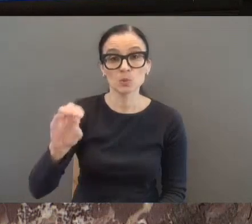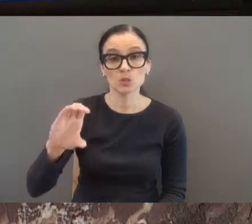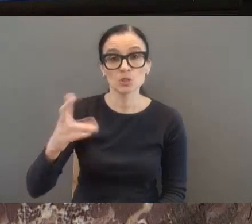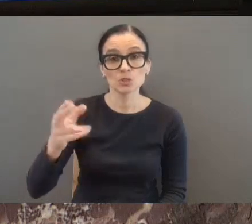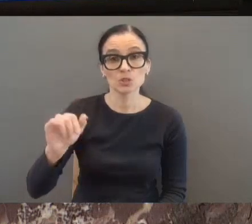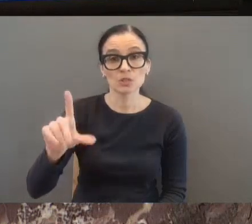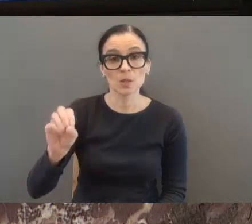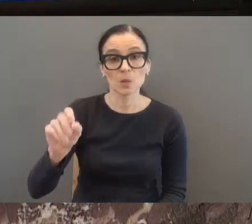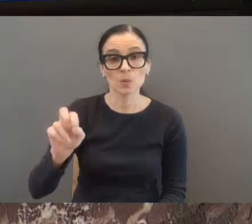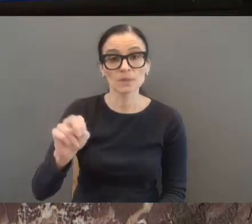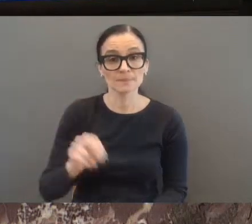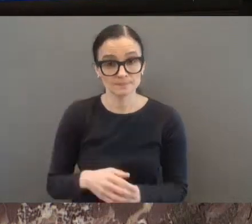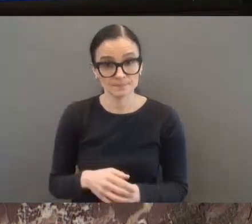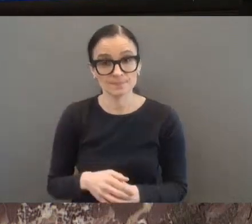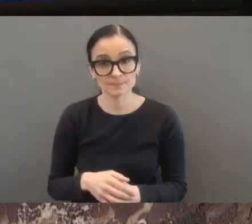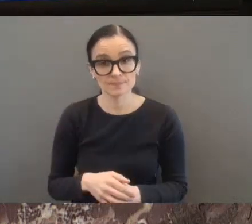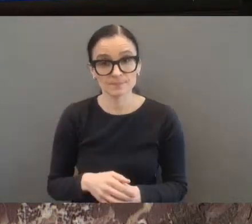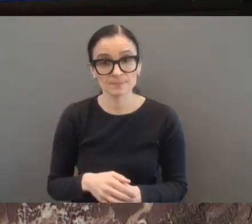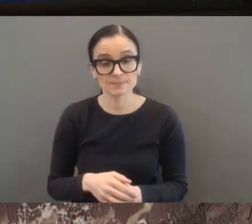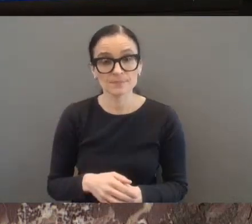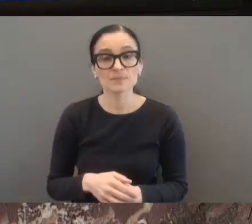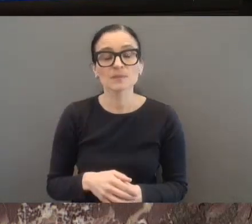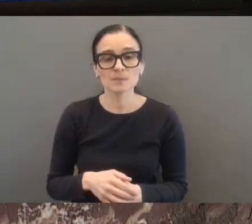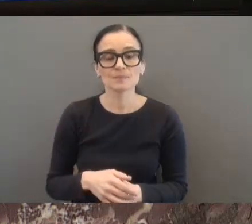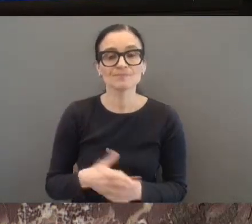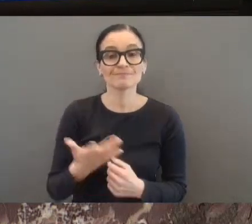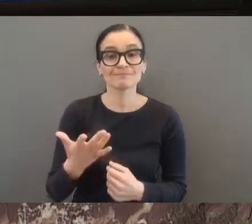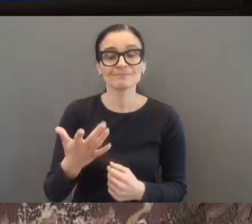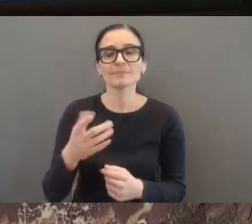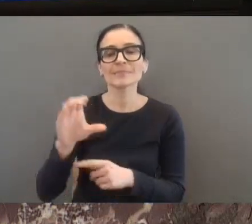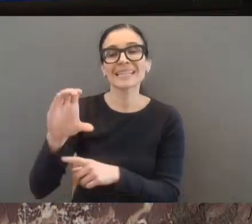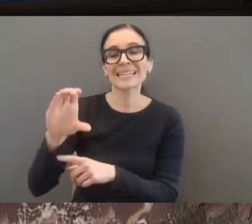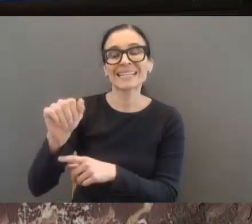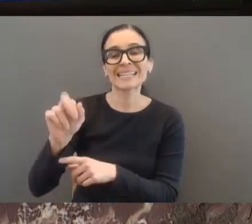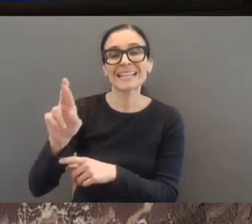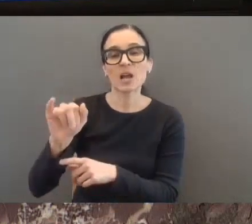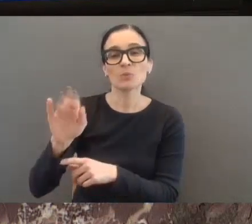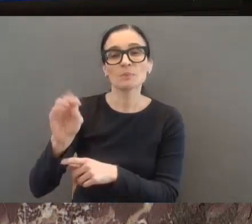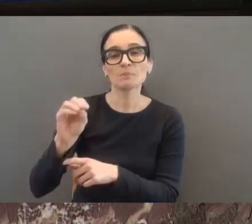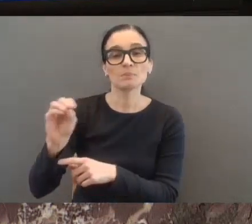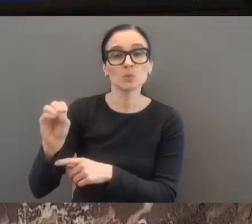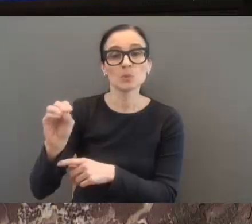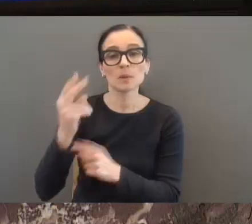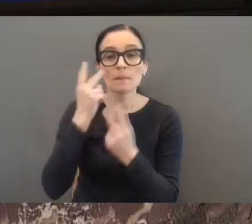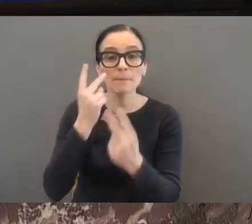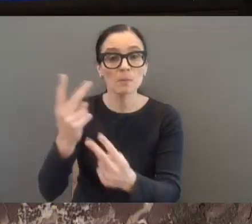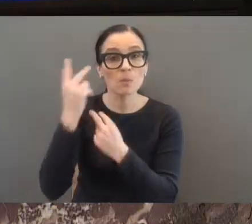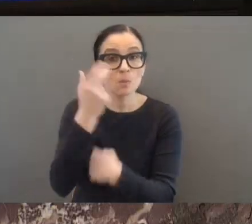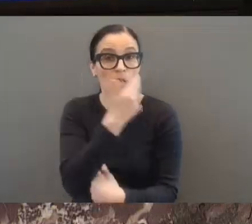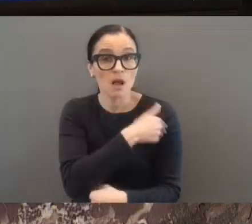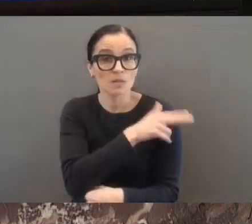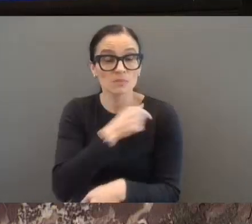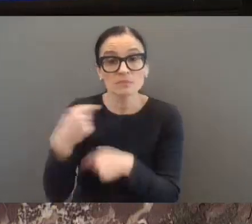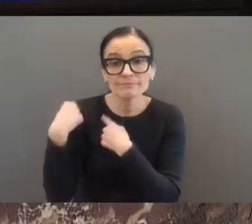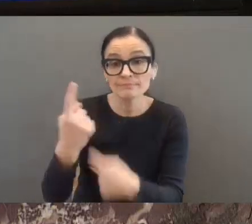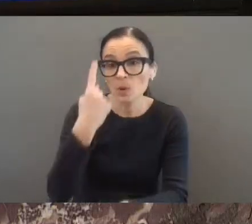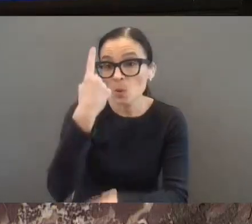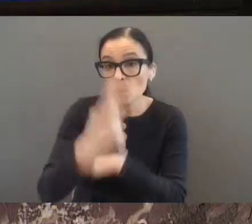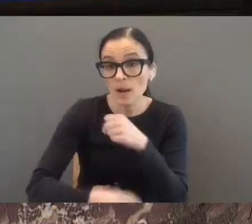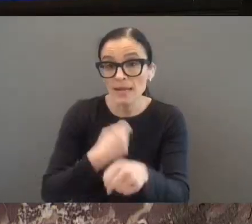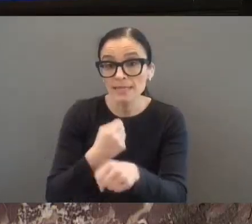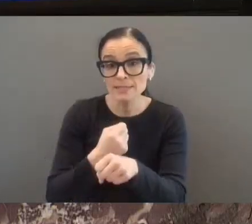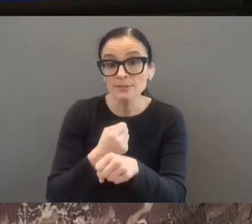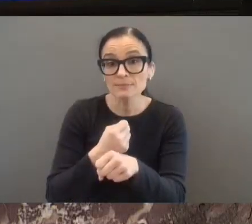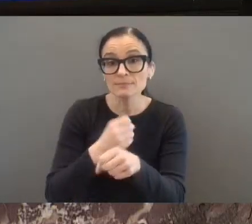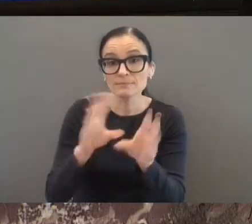the past year. Mr. Speaker, can the Premier explain how many hours of travel are acceptable when an emergency